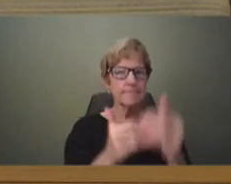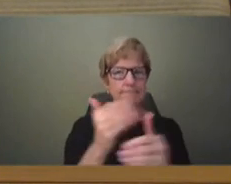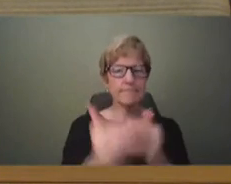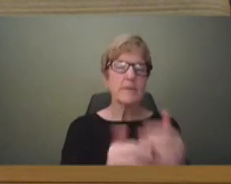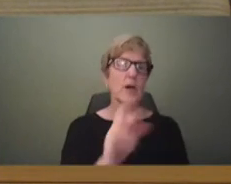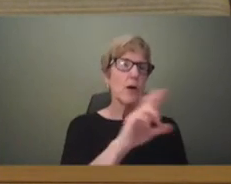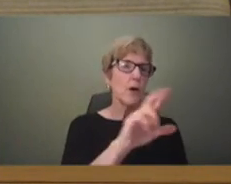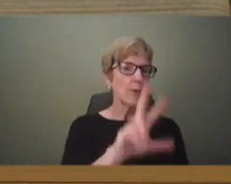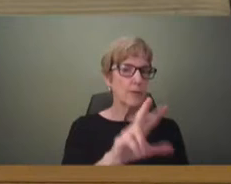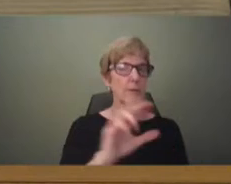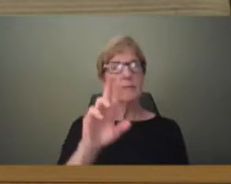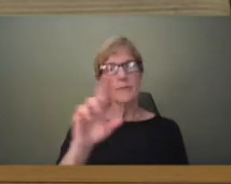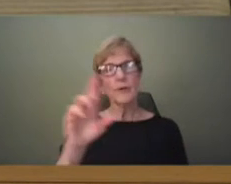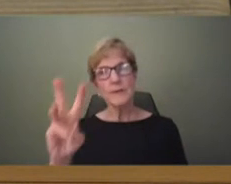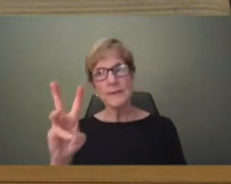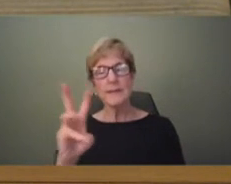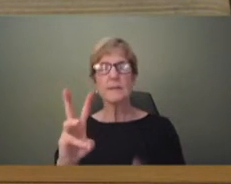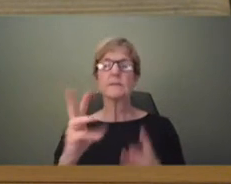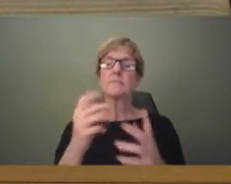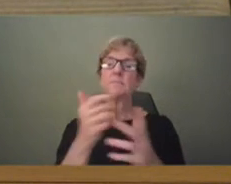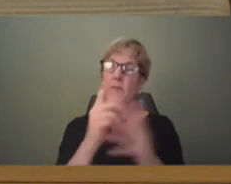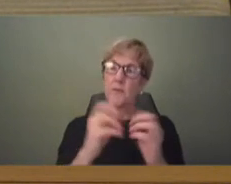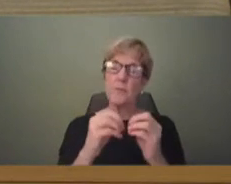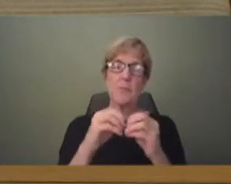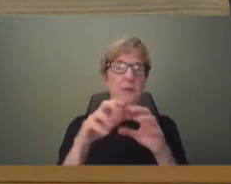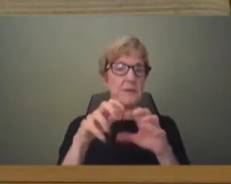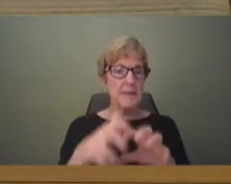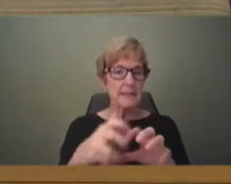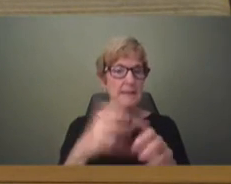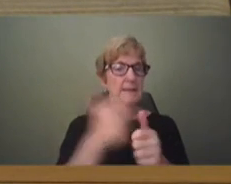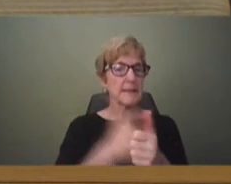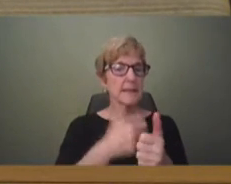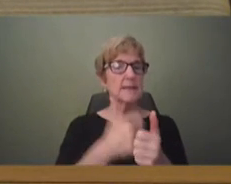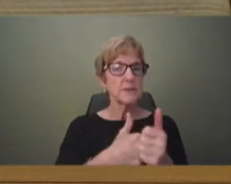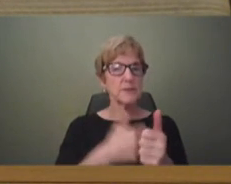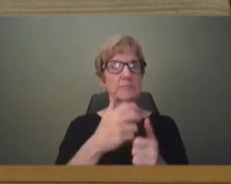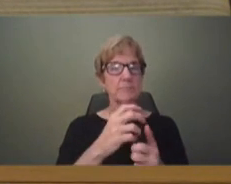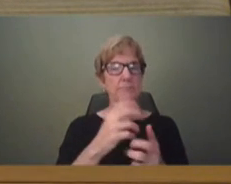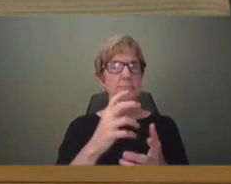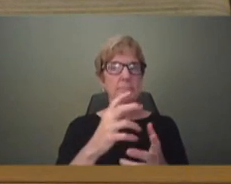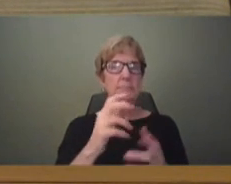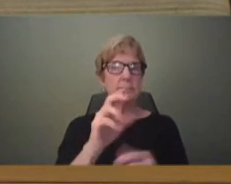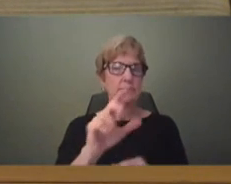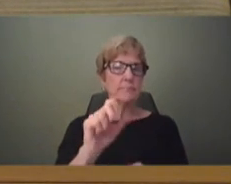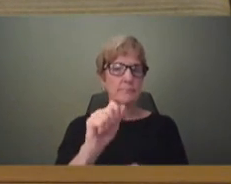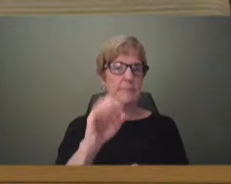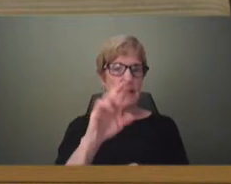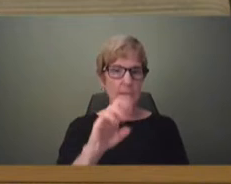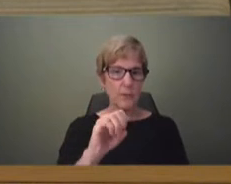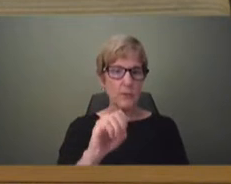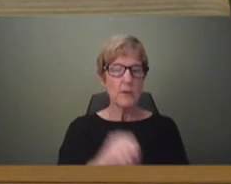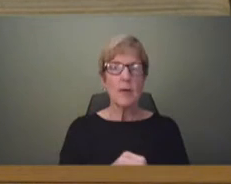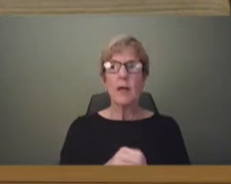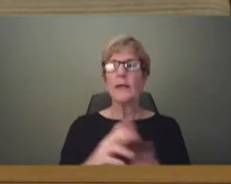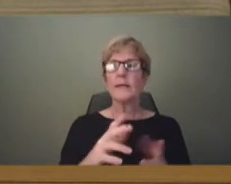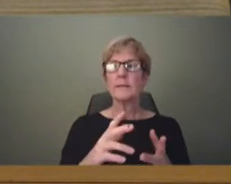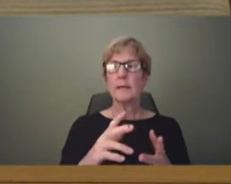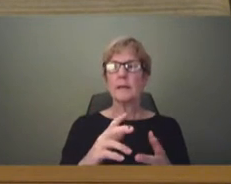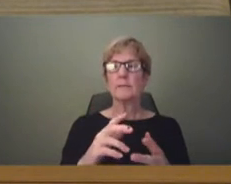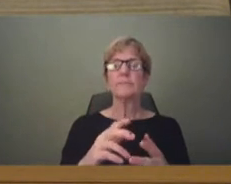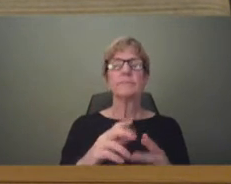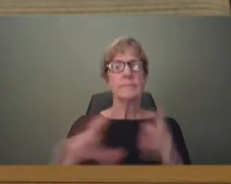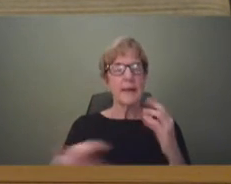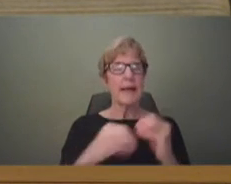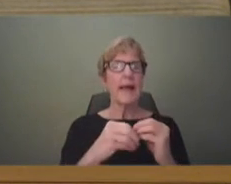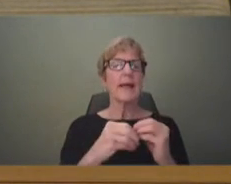allows a little bit more density um It's a larger lot but again it's entirely vacant U and so this is adding housing stock without taking